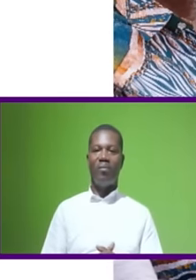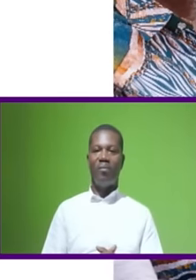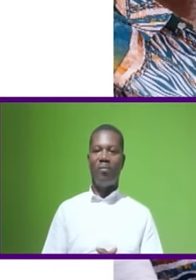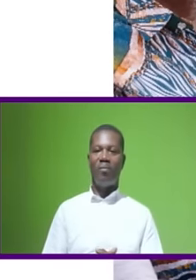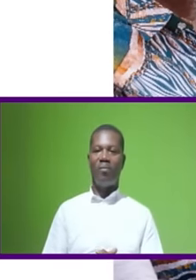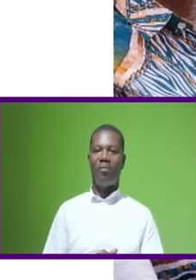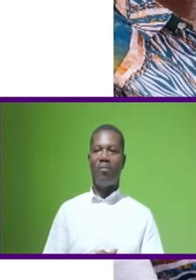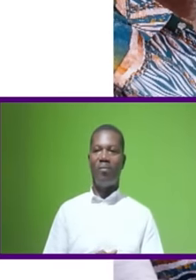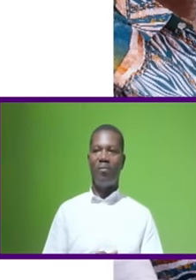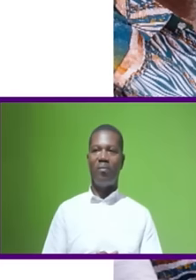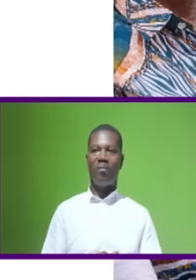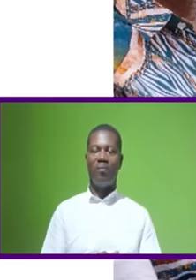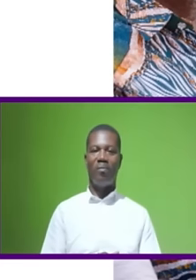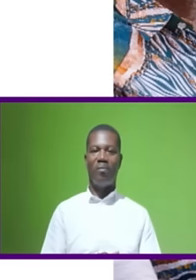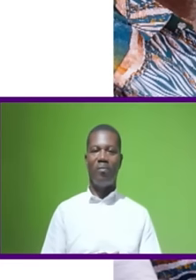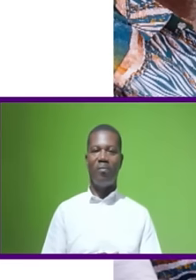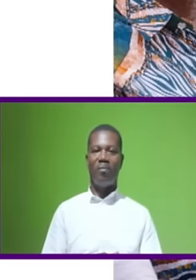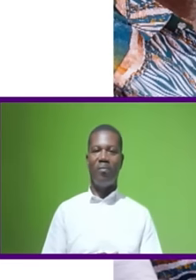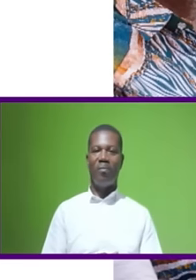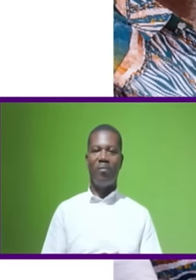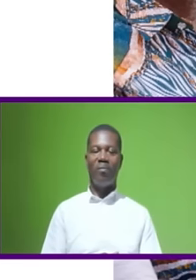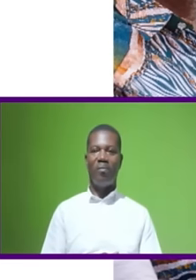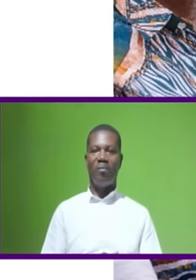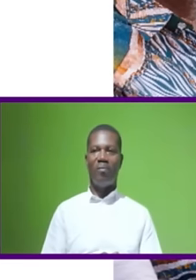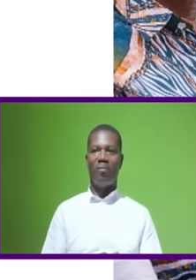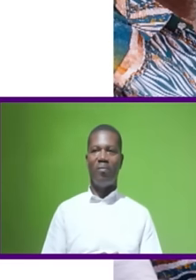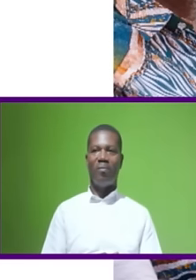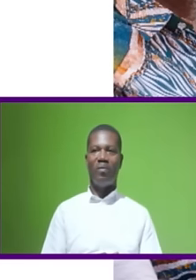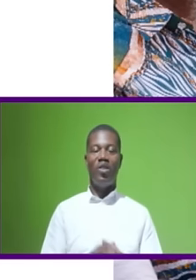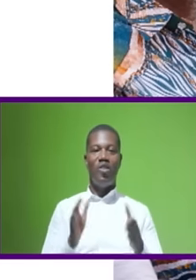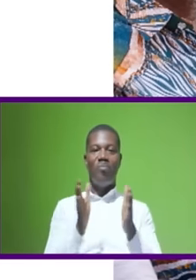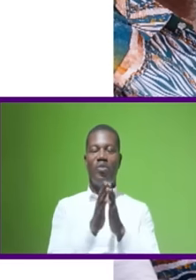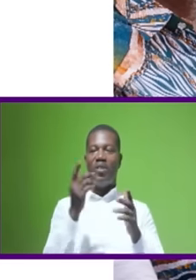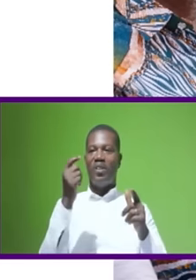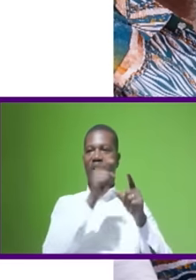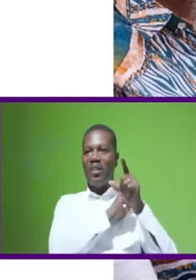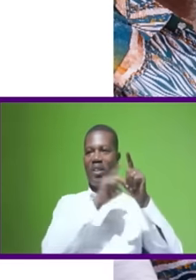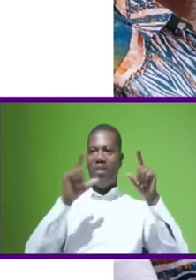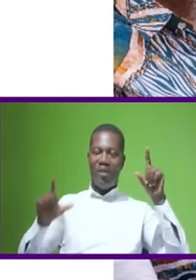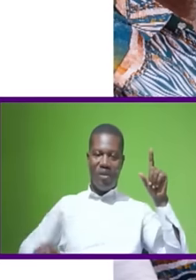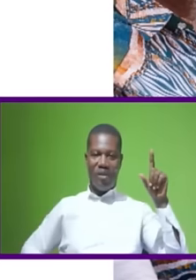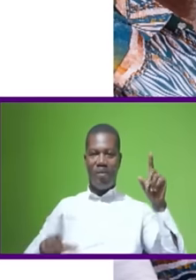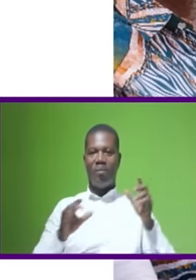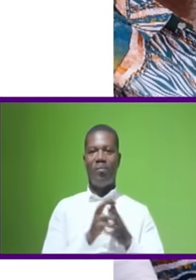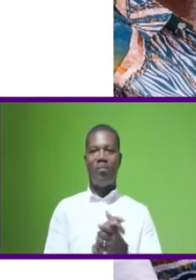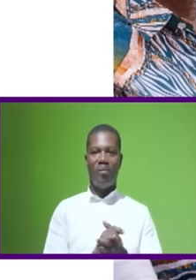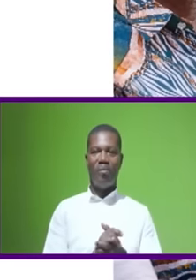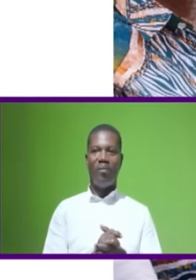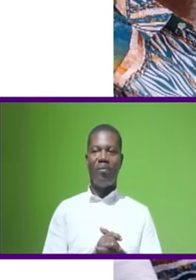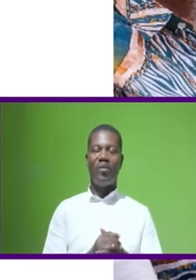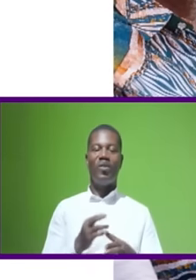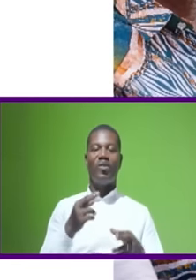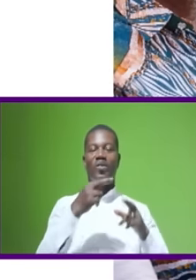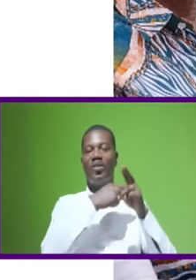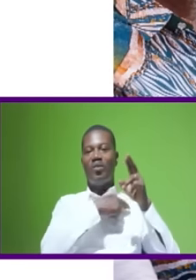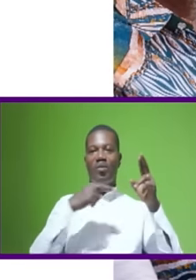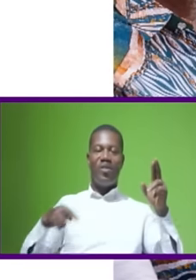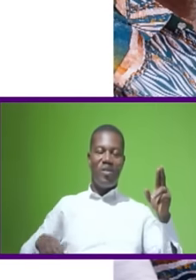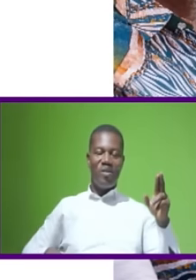am aged far more than my brother. Praise the Lord. Hallelujah. Hallelujah.